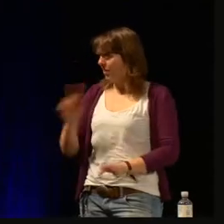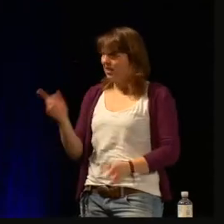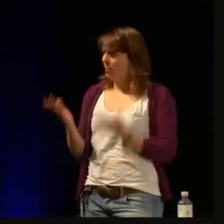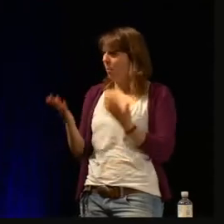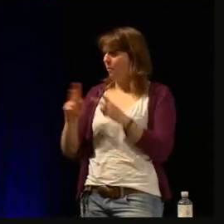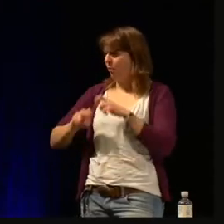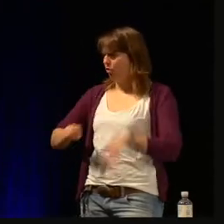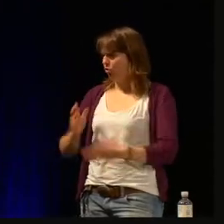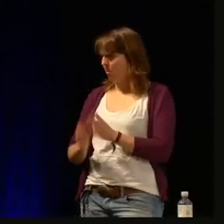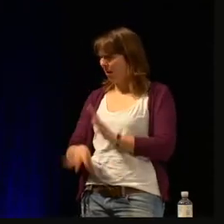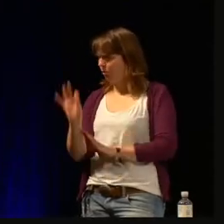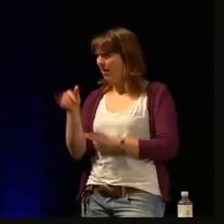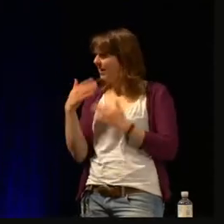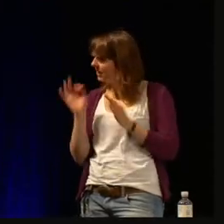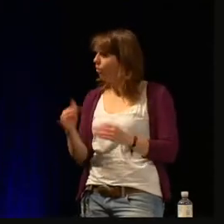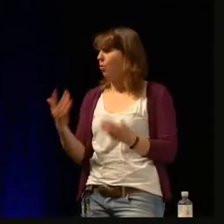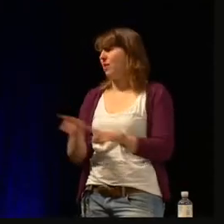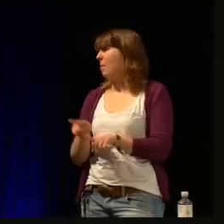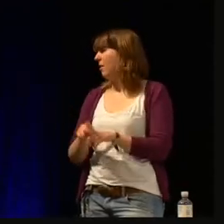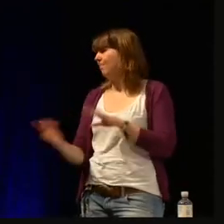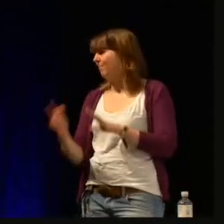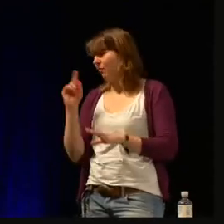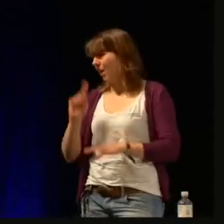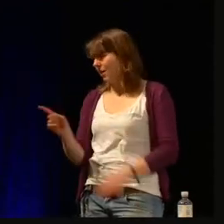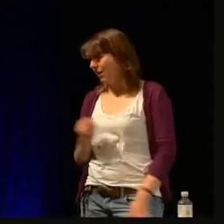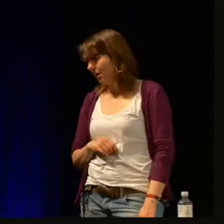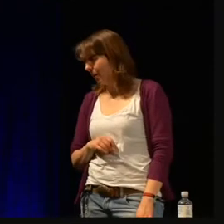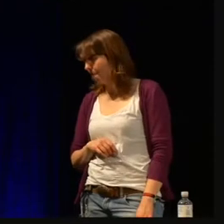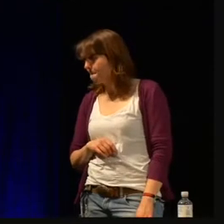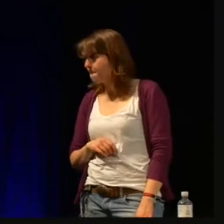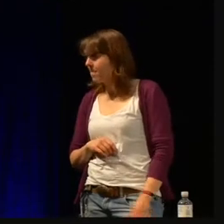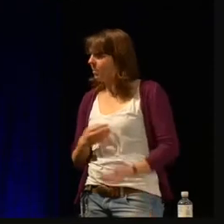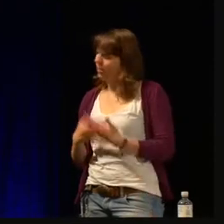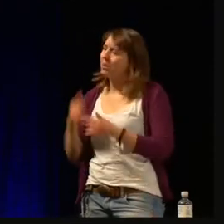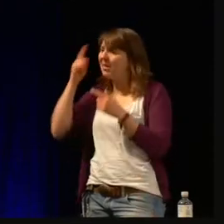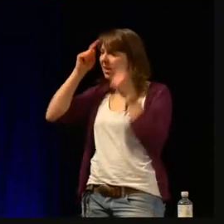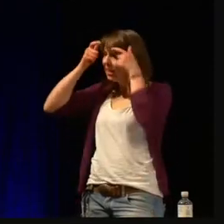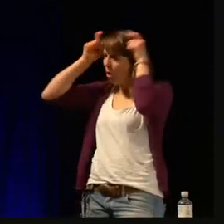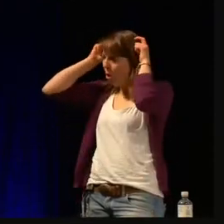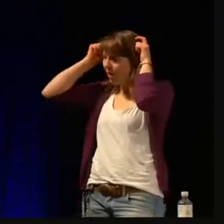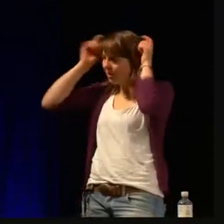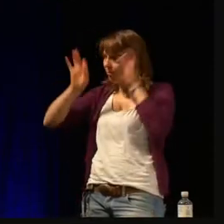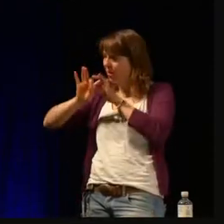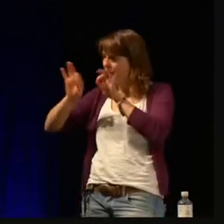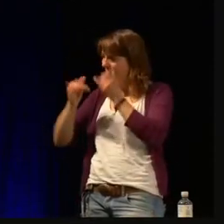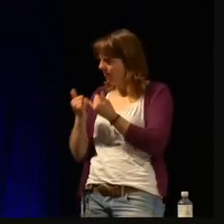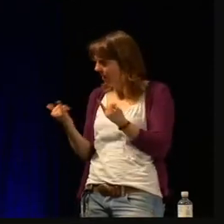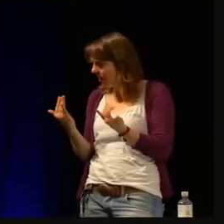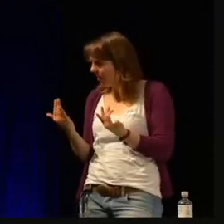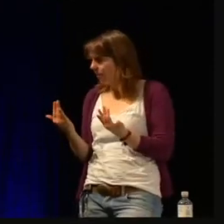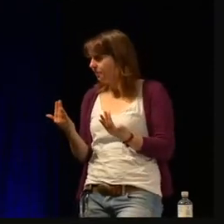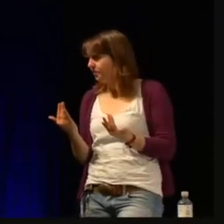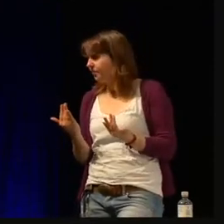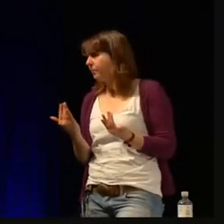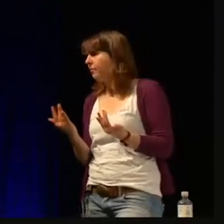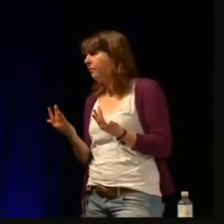whether that's the case for us humans as well. So, in the sense that,